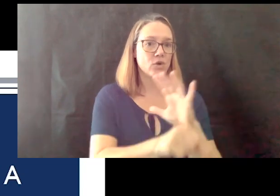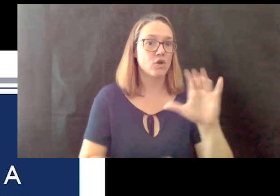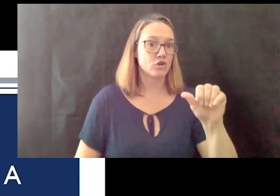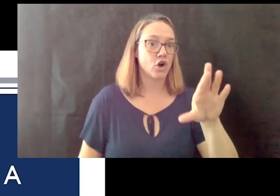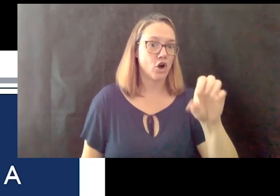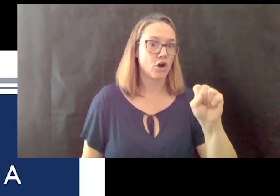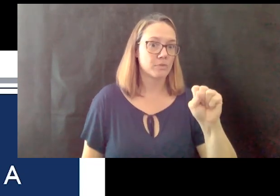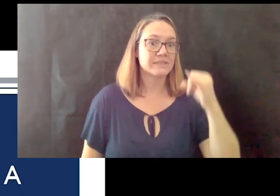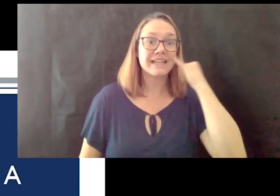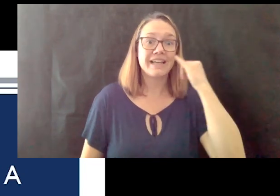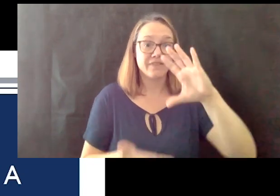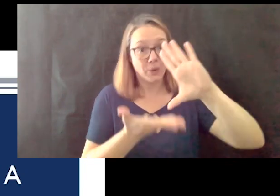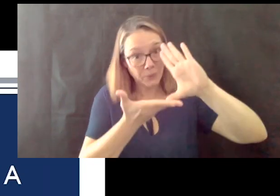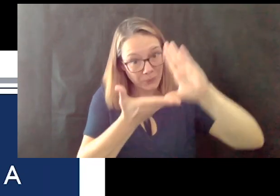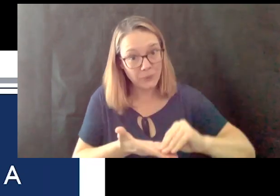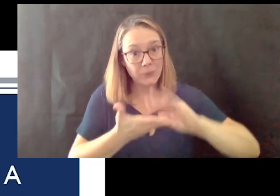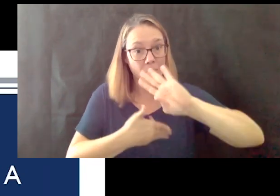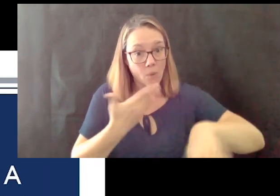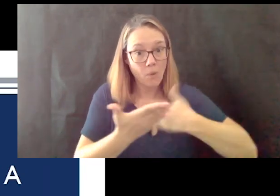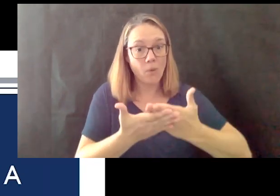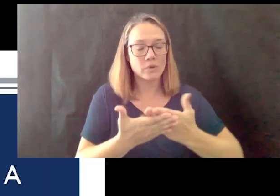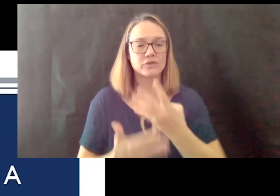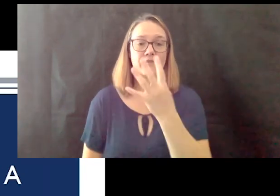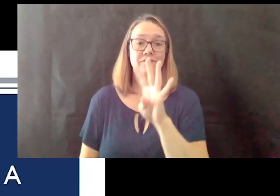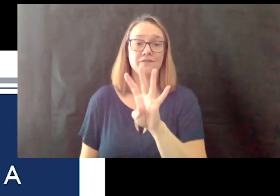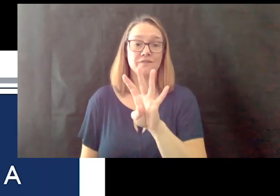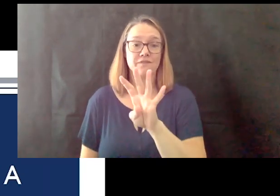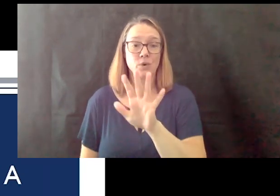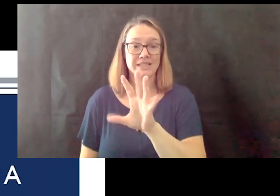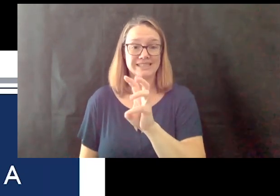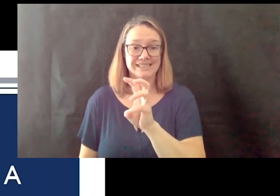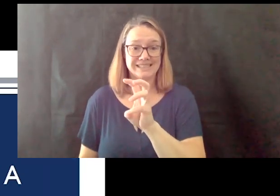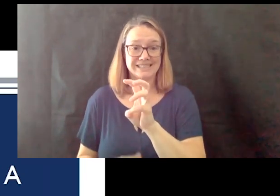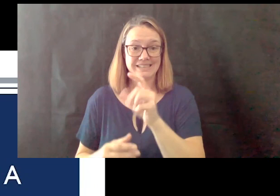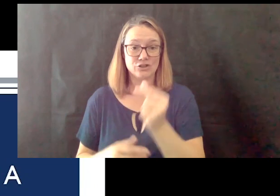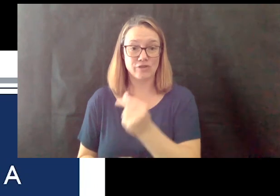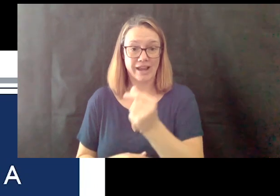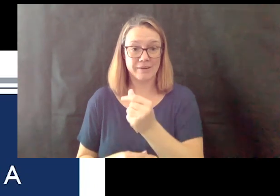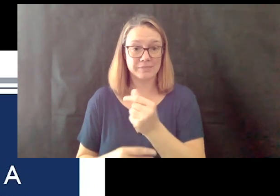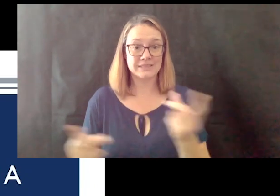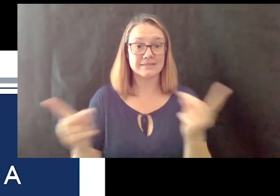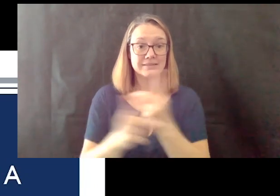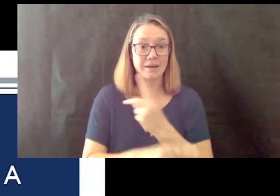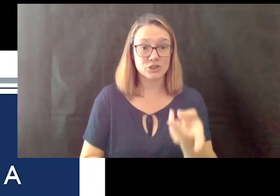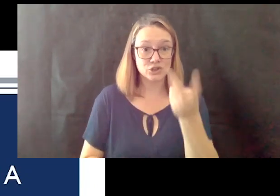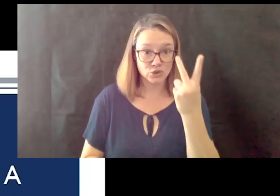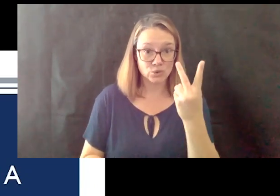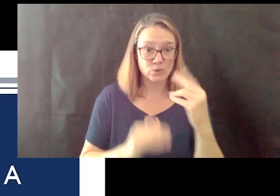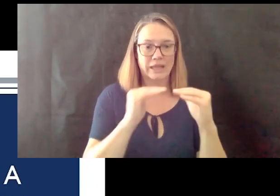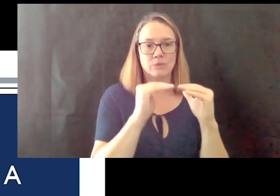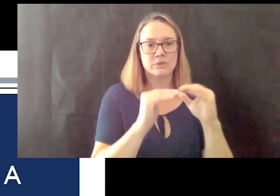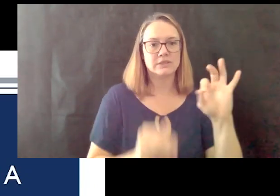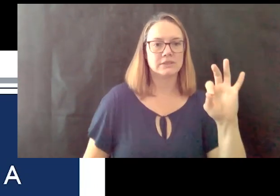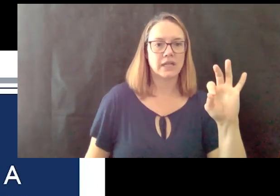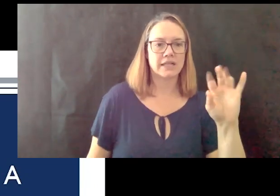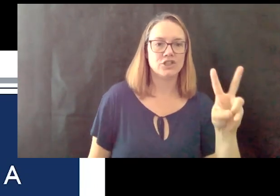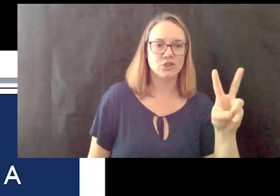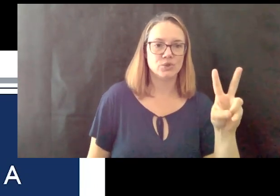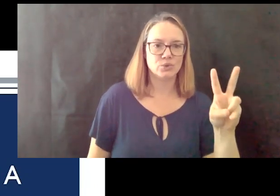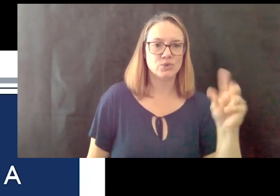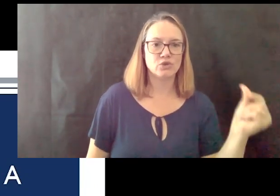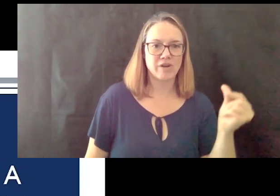2 to get the correct amount of carbs that you've eaten from the container. So 46 grams multiplied by 2 is 92